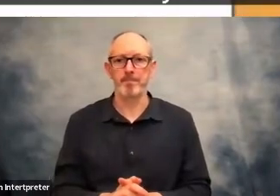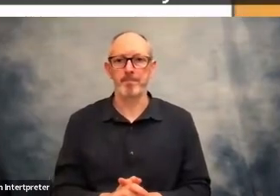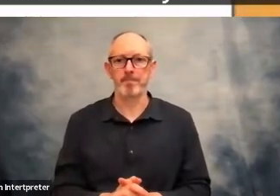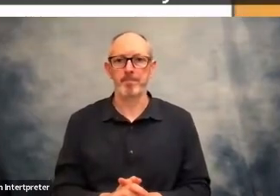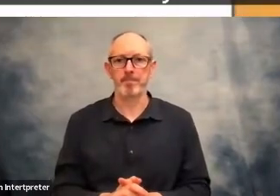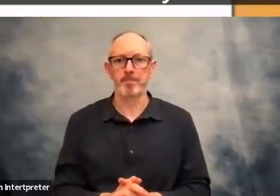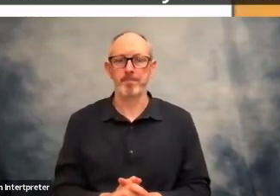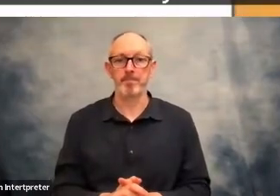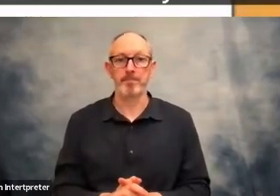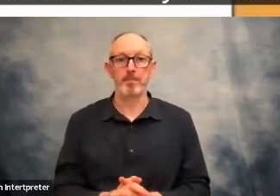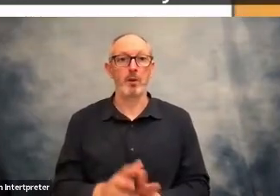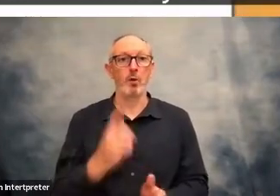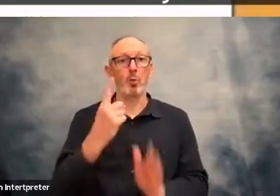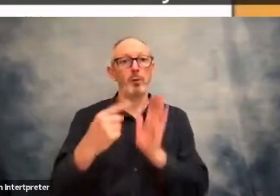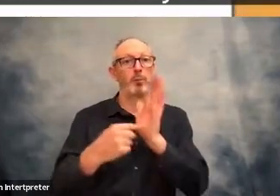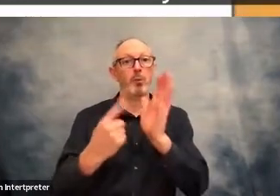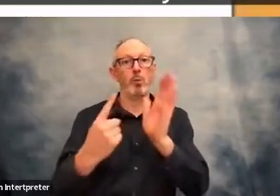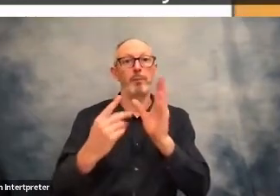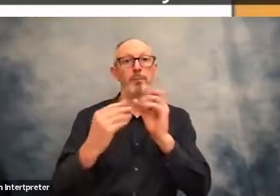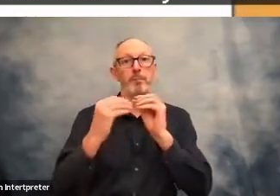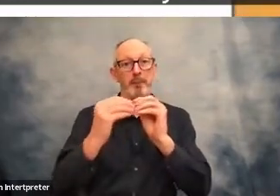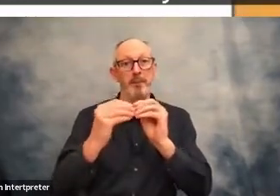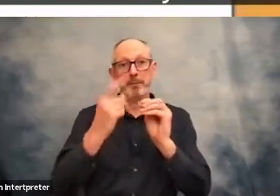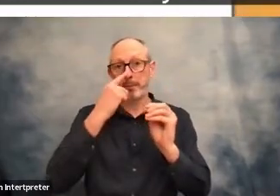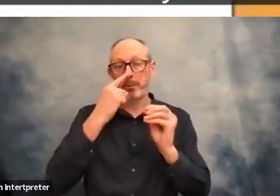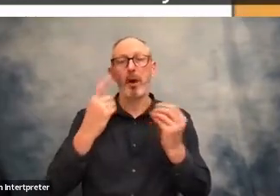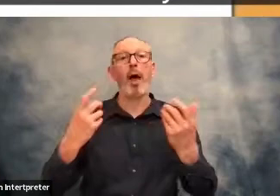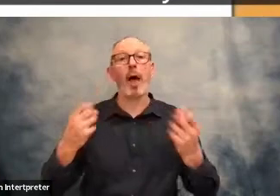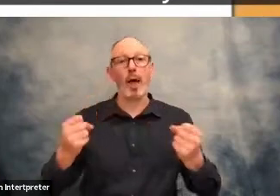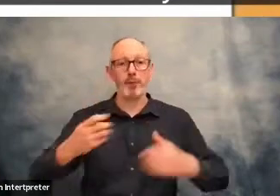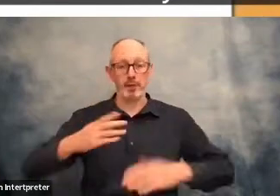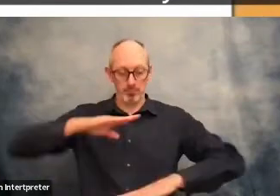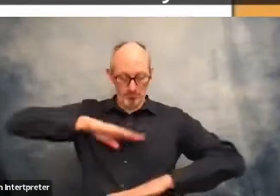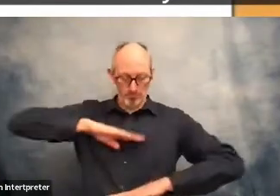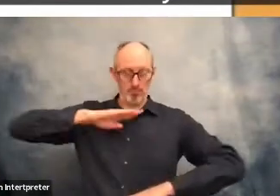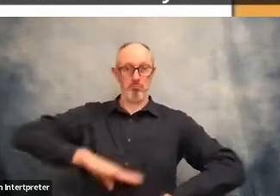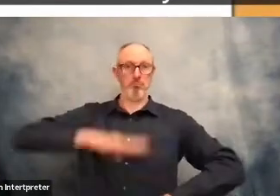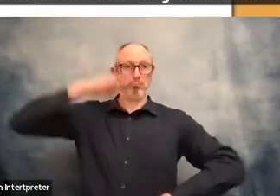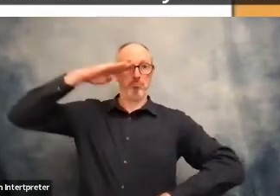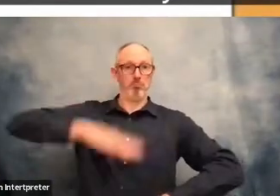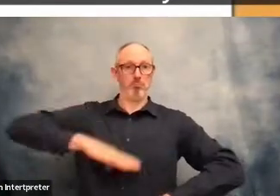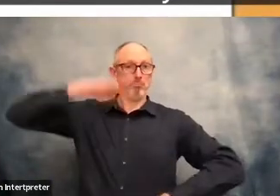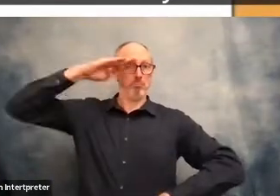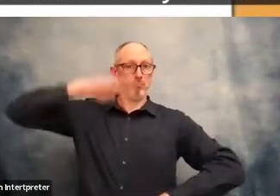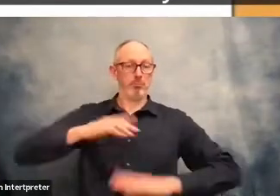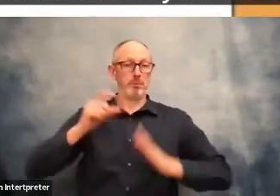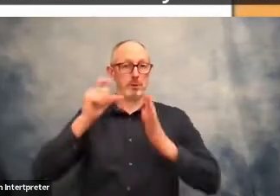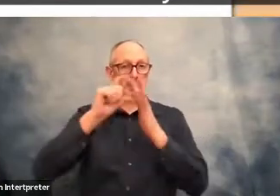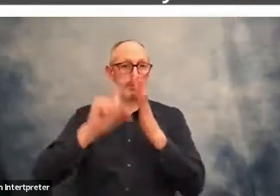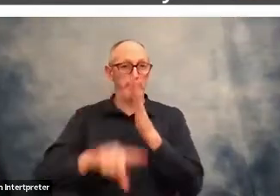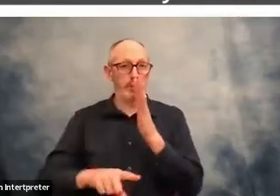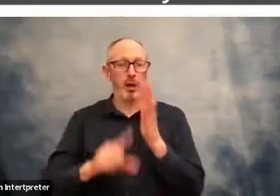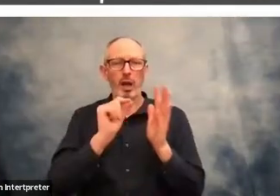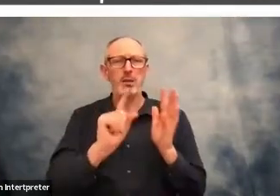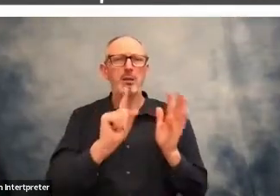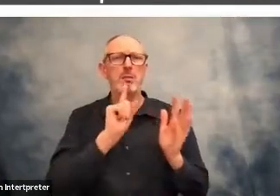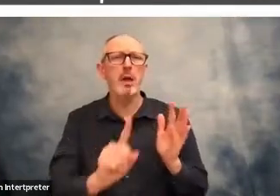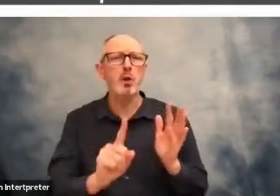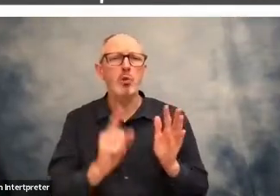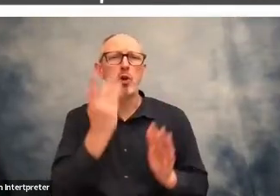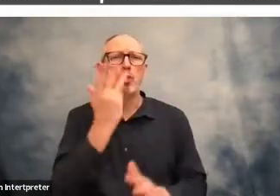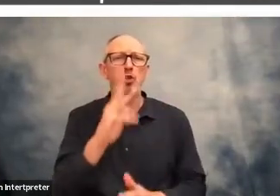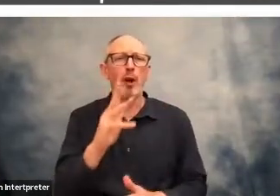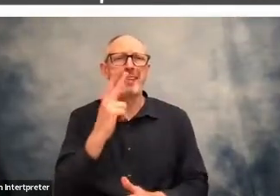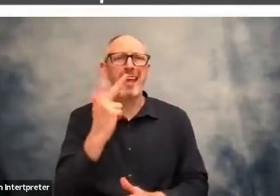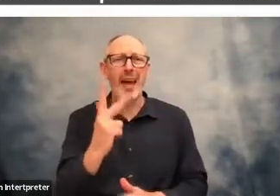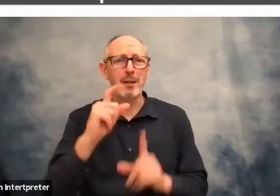Over 1.1 billion people live with an upper body disability. And I can assure you, over 98% of that cohort would